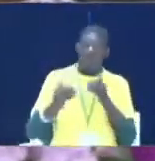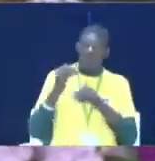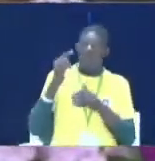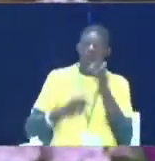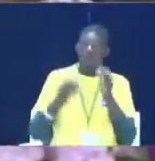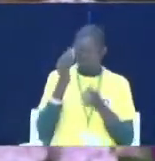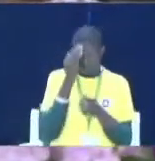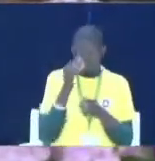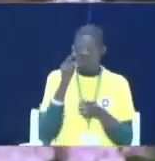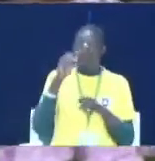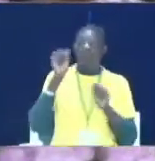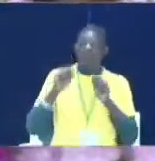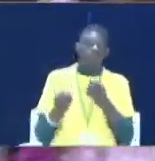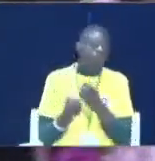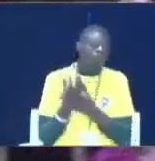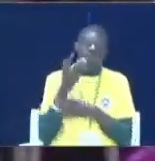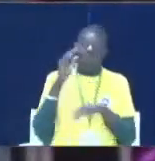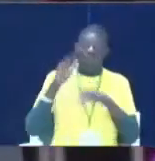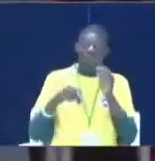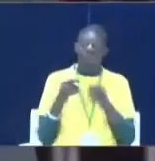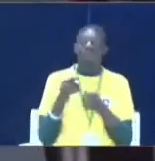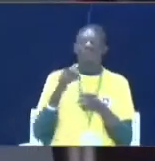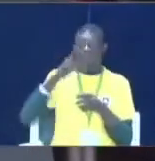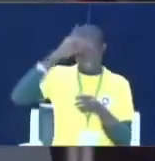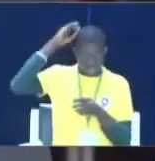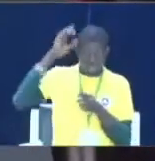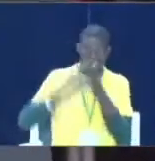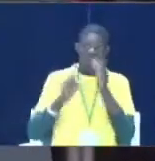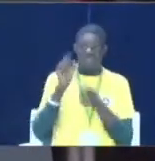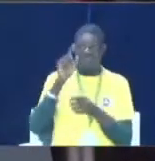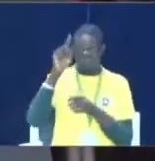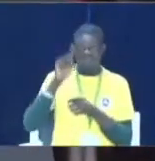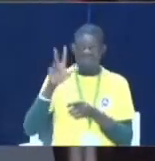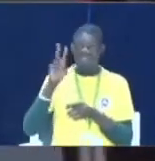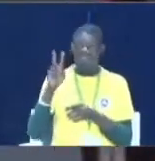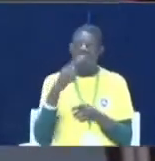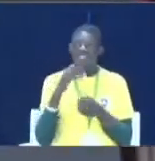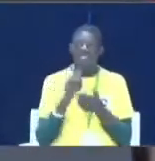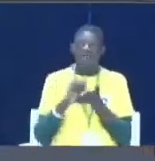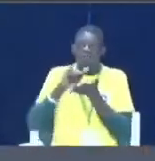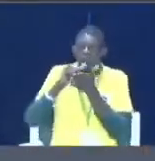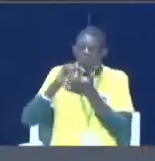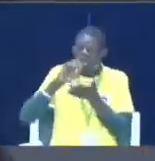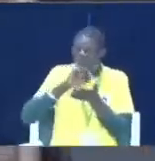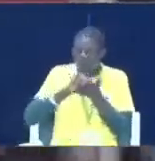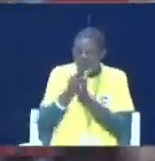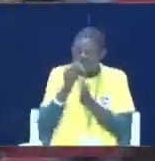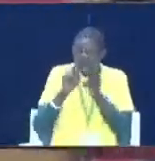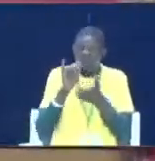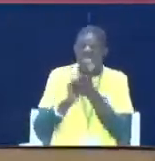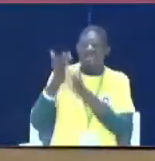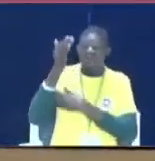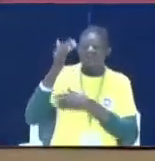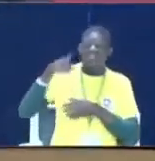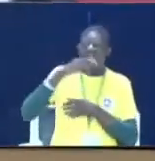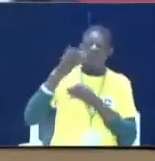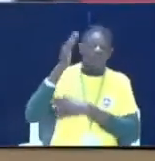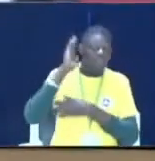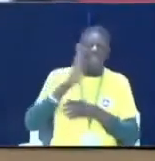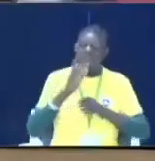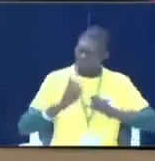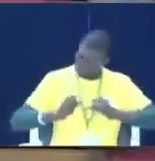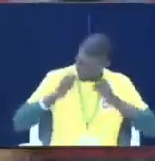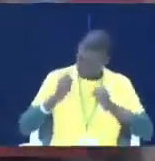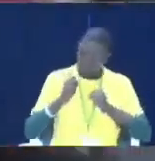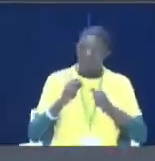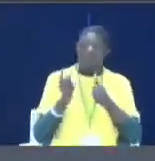grow beyond what you know. Daniel chapter 11 verse 32. Daniel 11 32. He said, and those that know their God shall be strong. There is